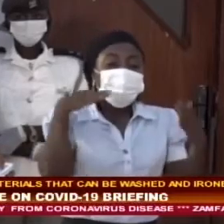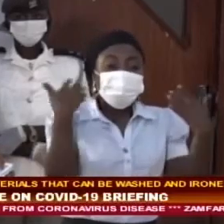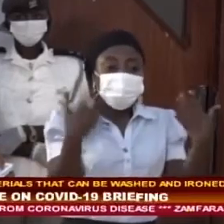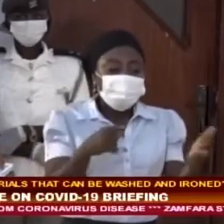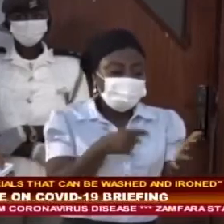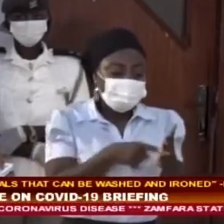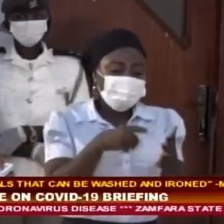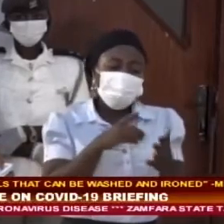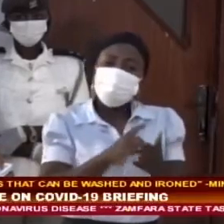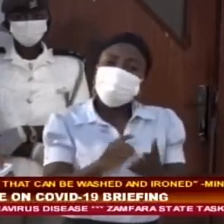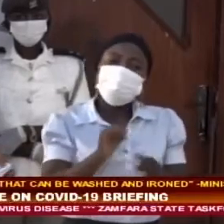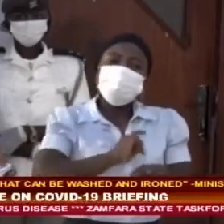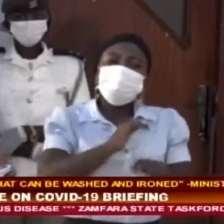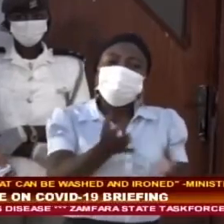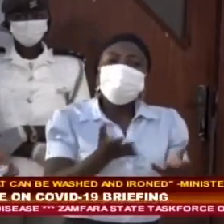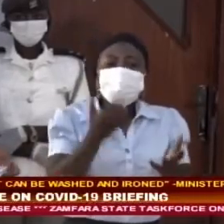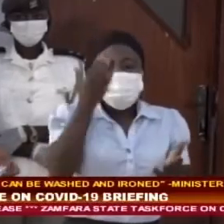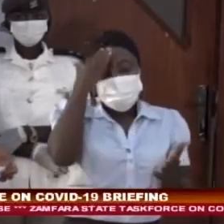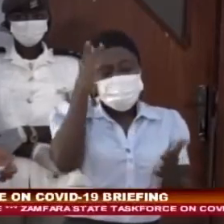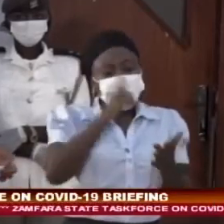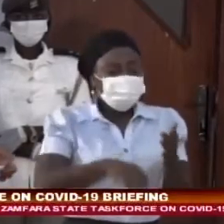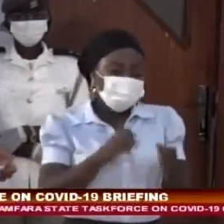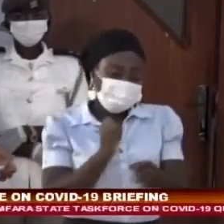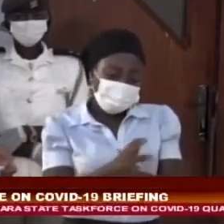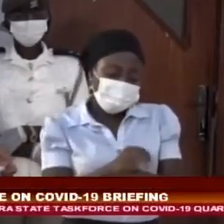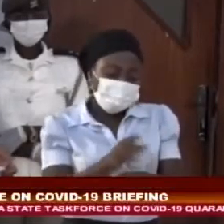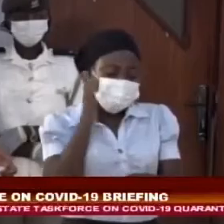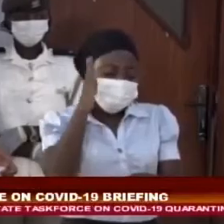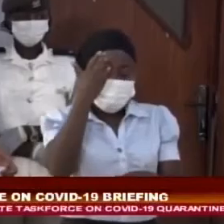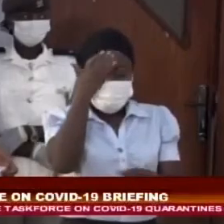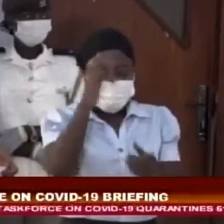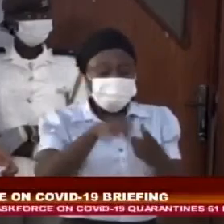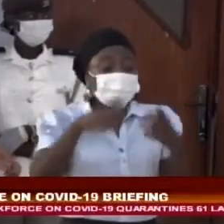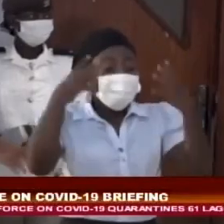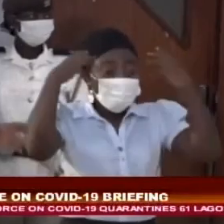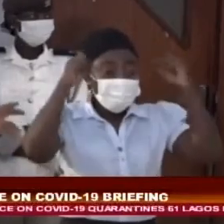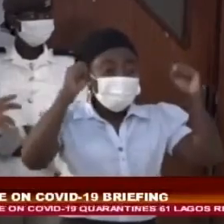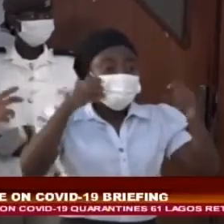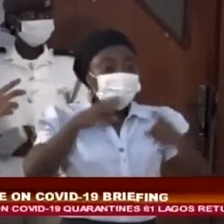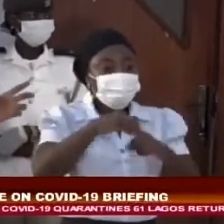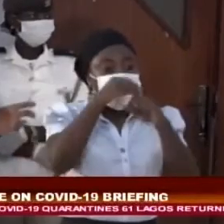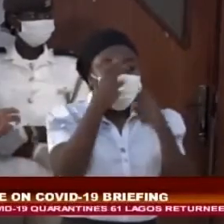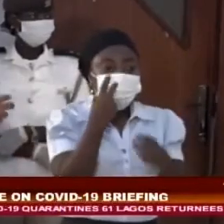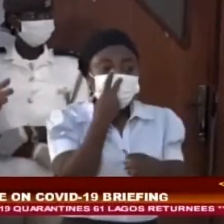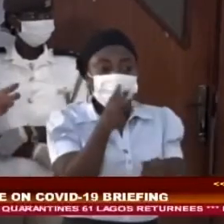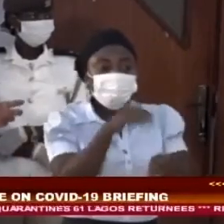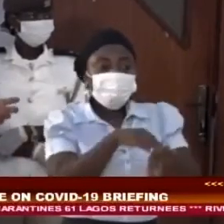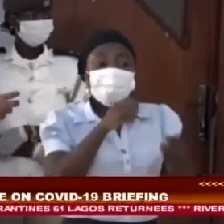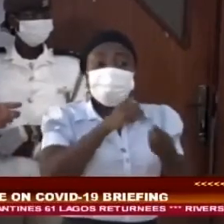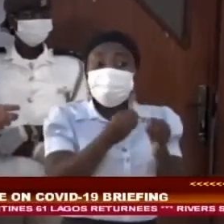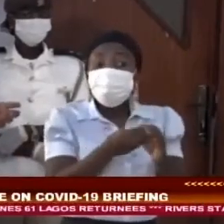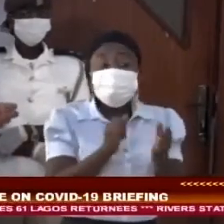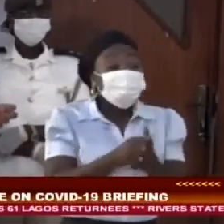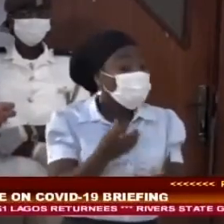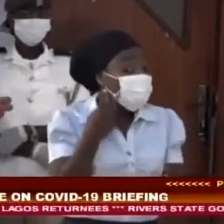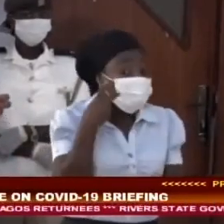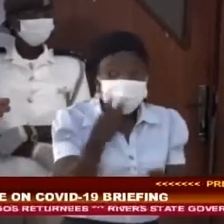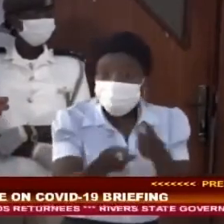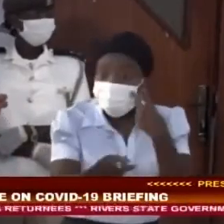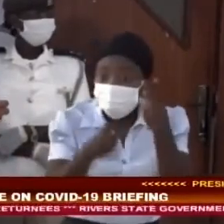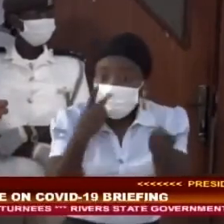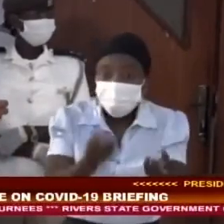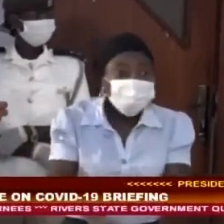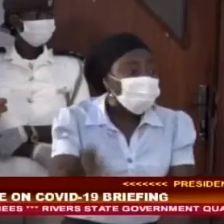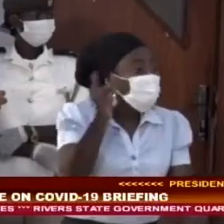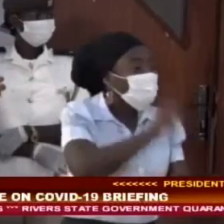this week. So I want to know what your advice would be to Mr. President, especially looking at the numbers that we have in recording in terms of